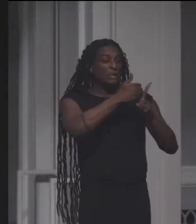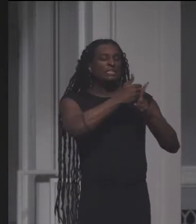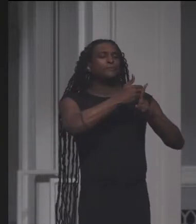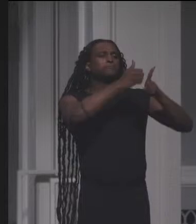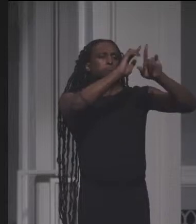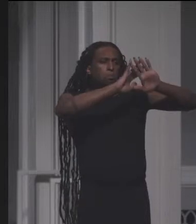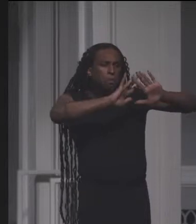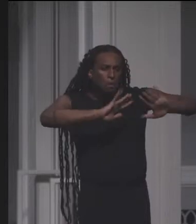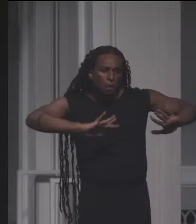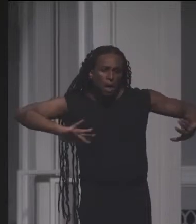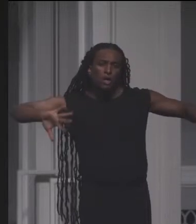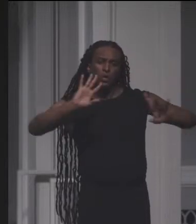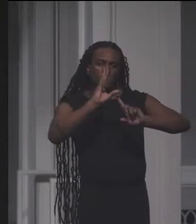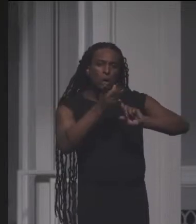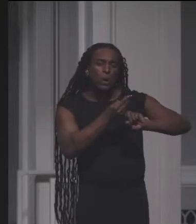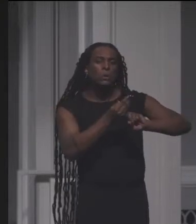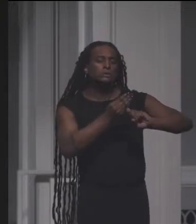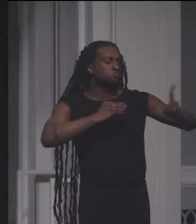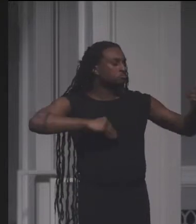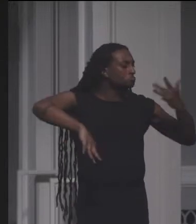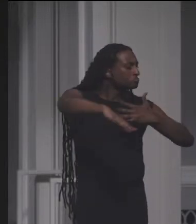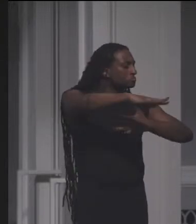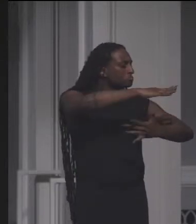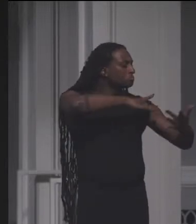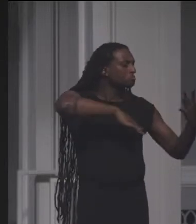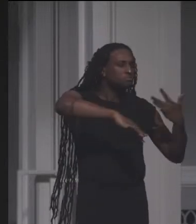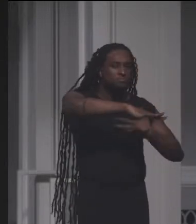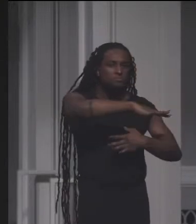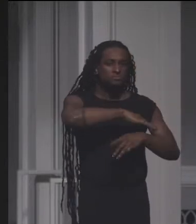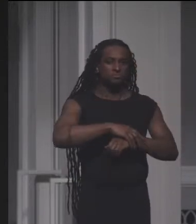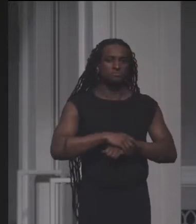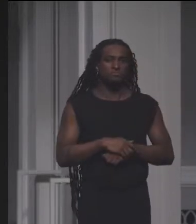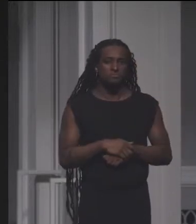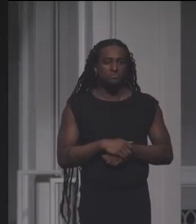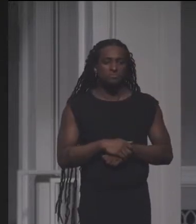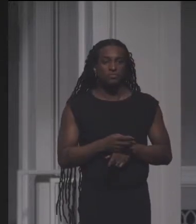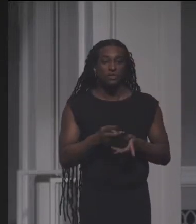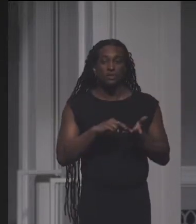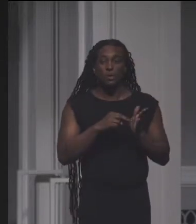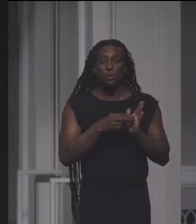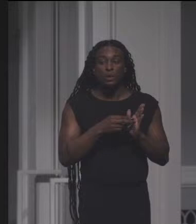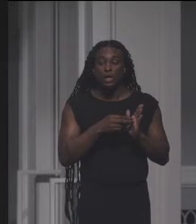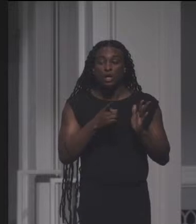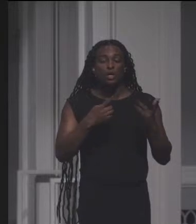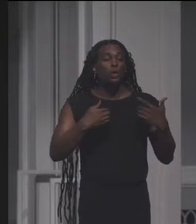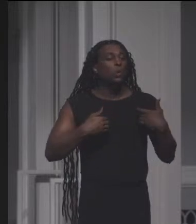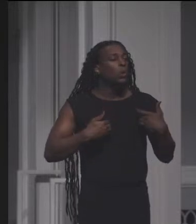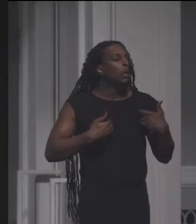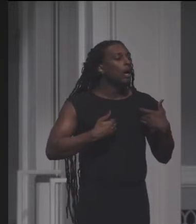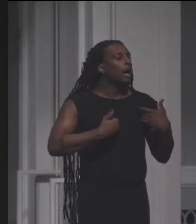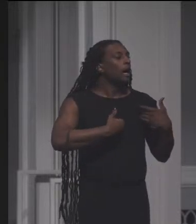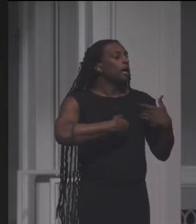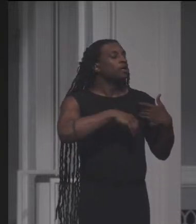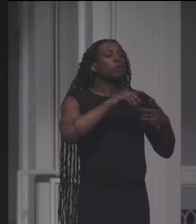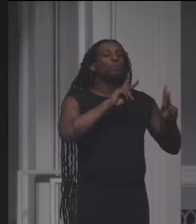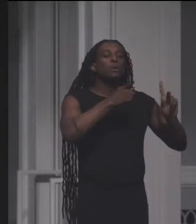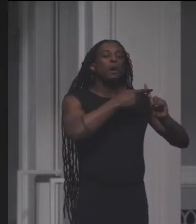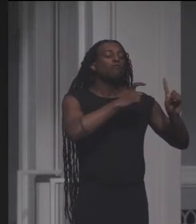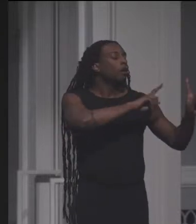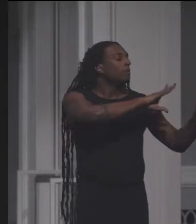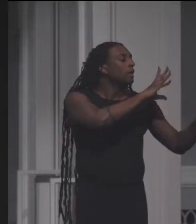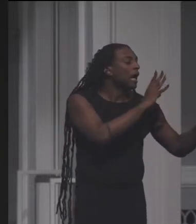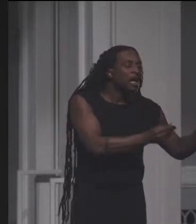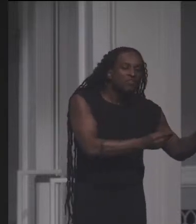Mm-hmm. So you had Sarmatians, you had Ethiopians,